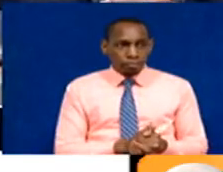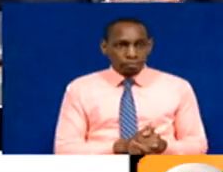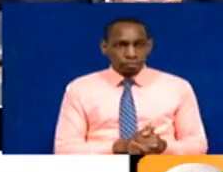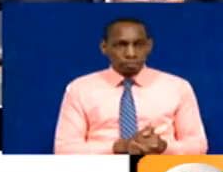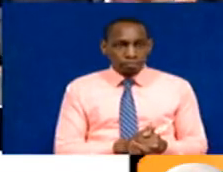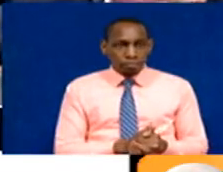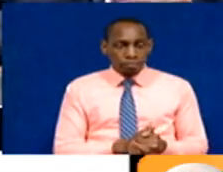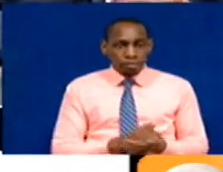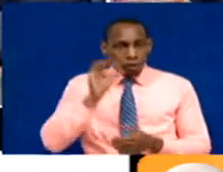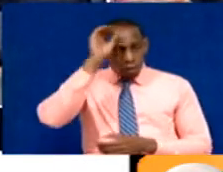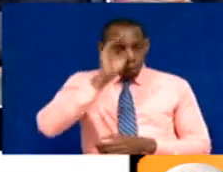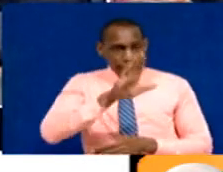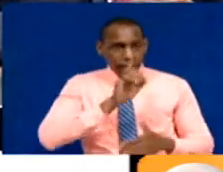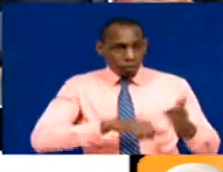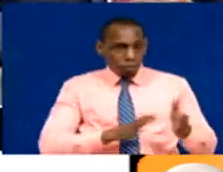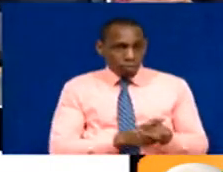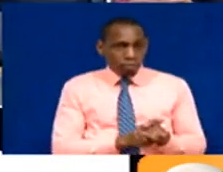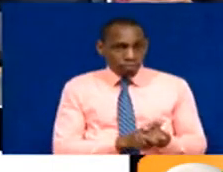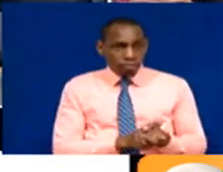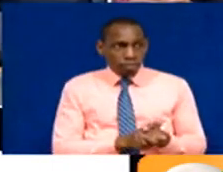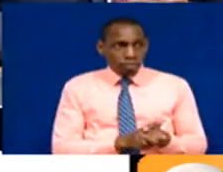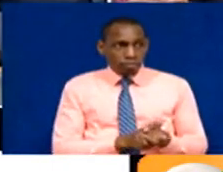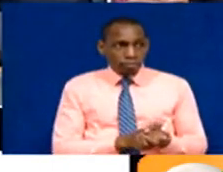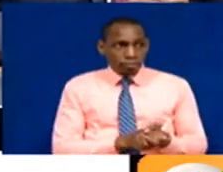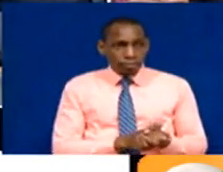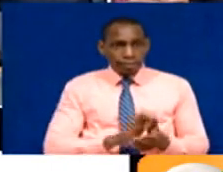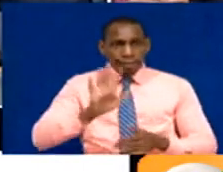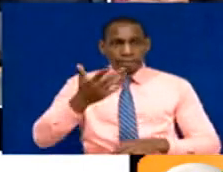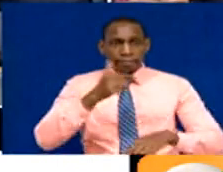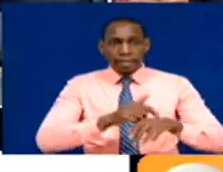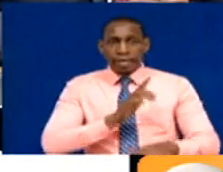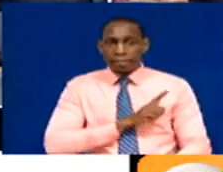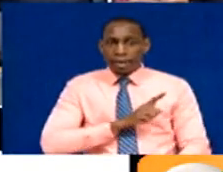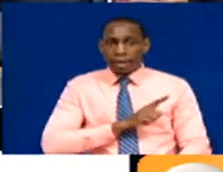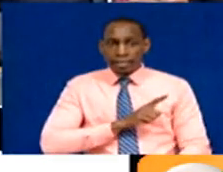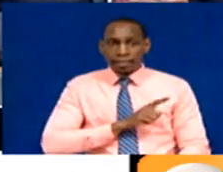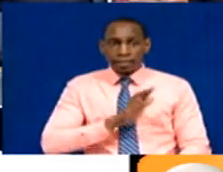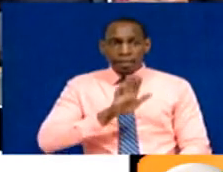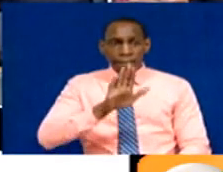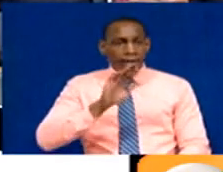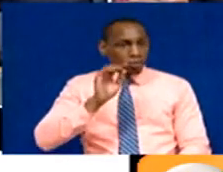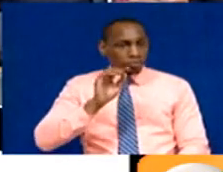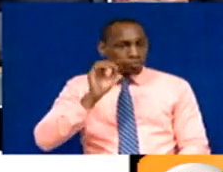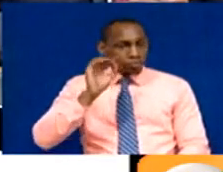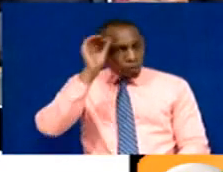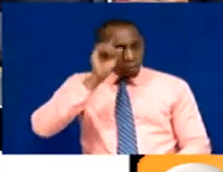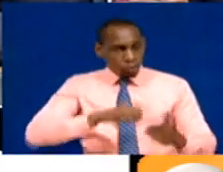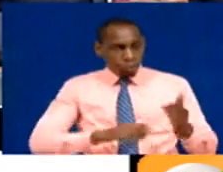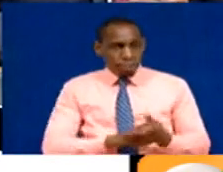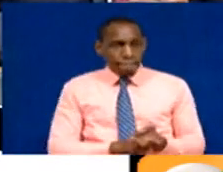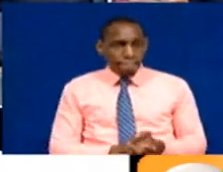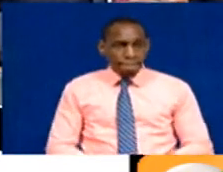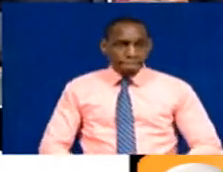What do you take from this party leader, Ruto? Is it going to be fifth time lucky from where you sit? Is that how you read next